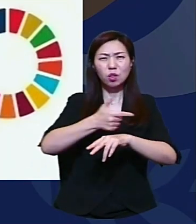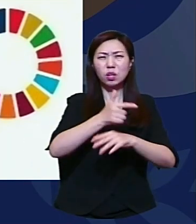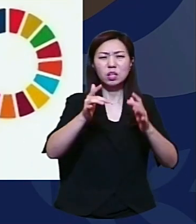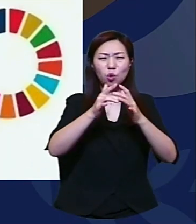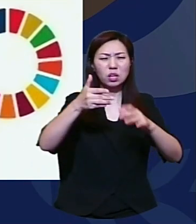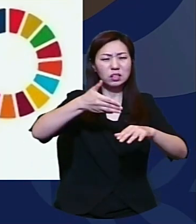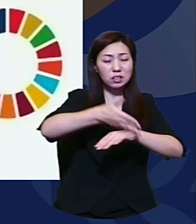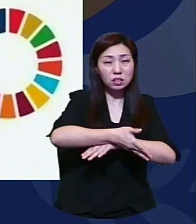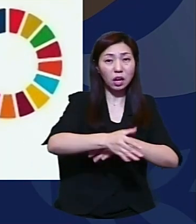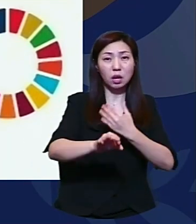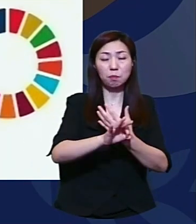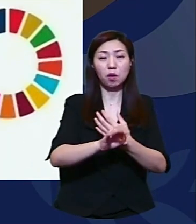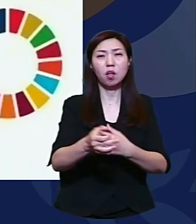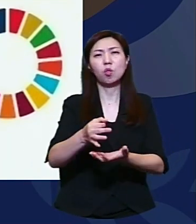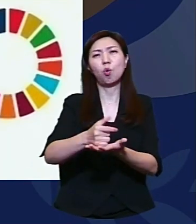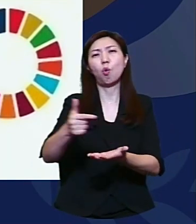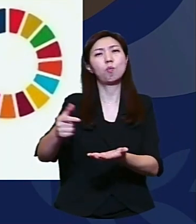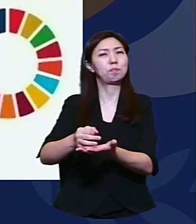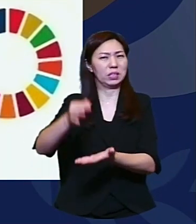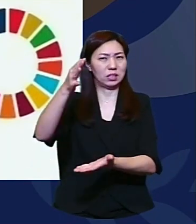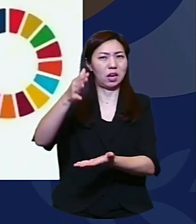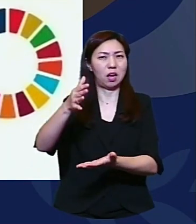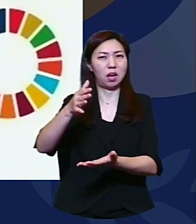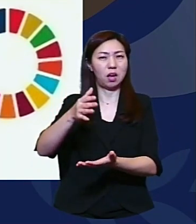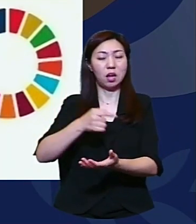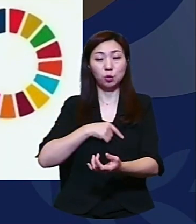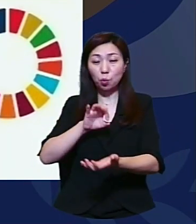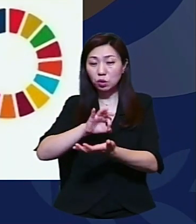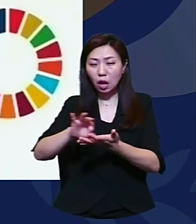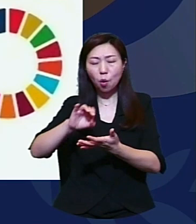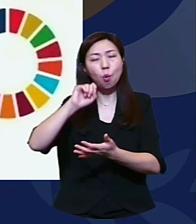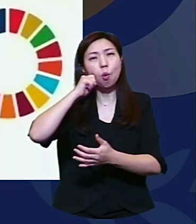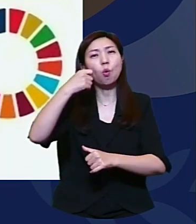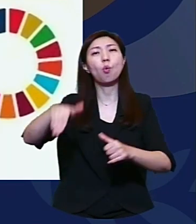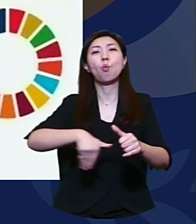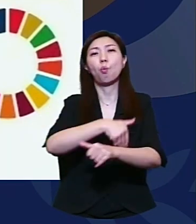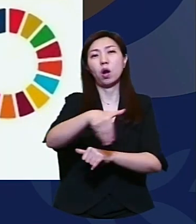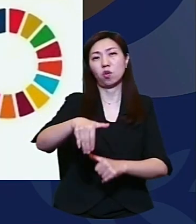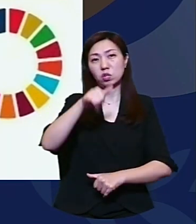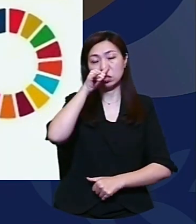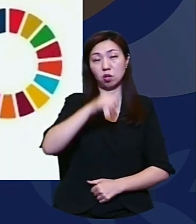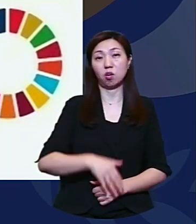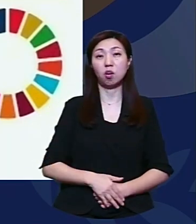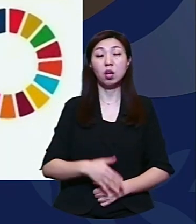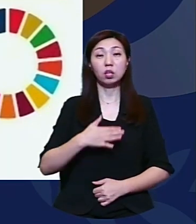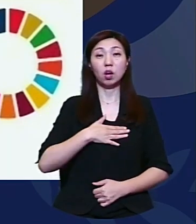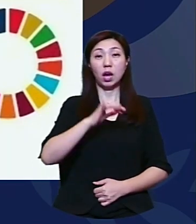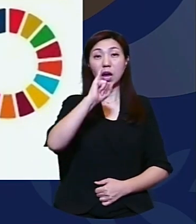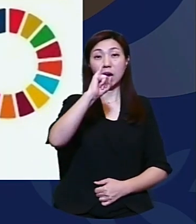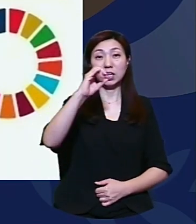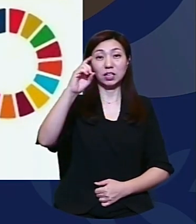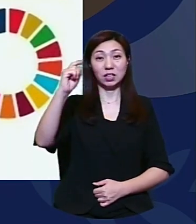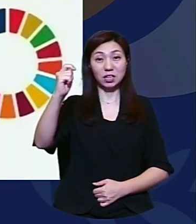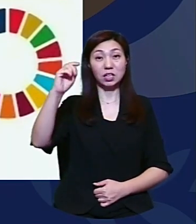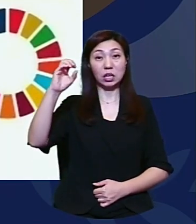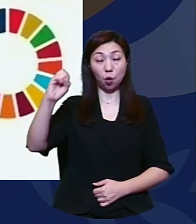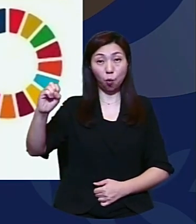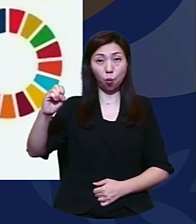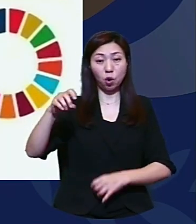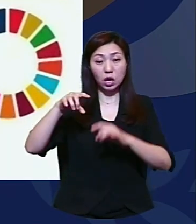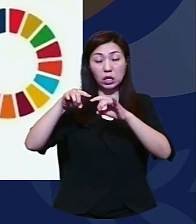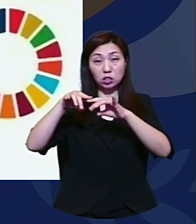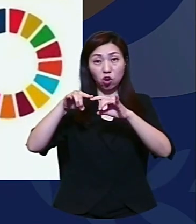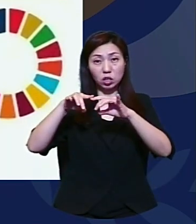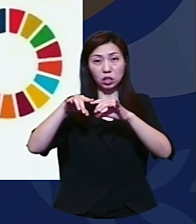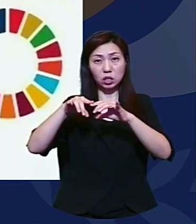the ITU, this vast connectivity chasm is really an ongoing, I would say, tragedy.